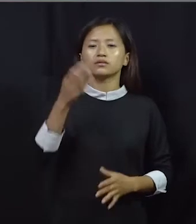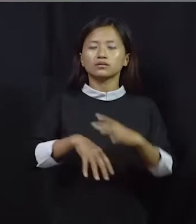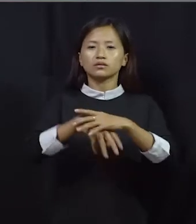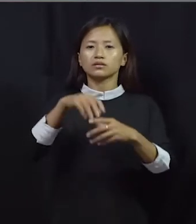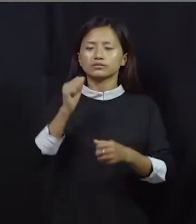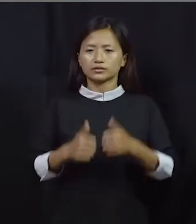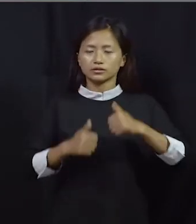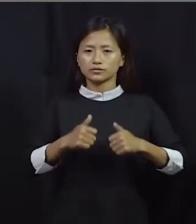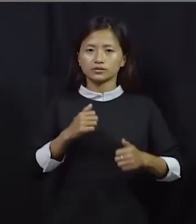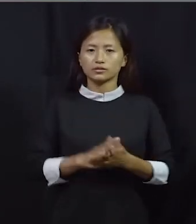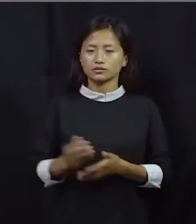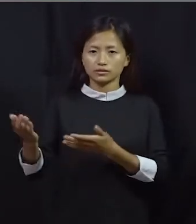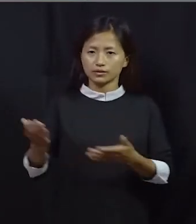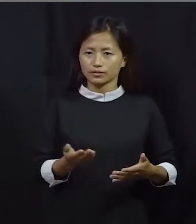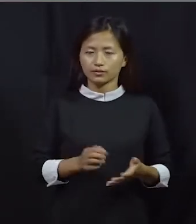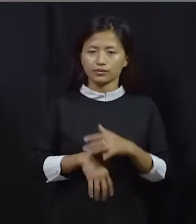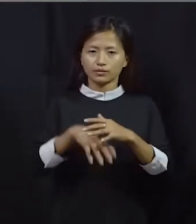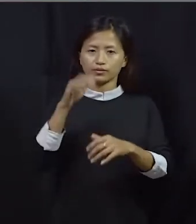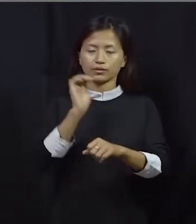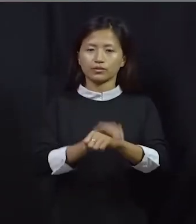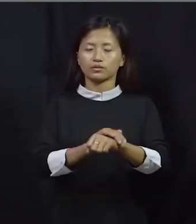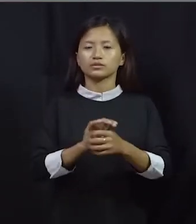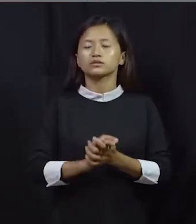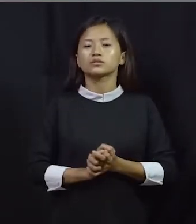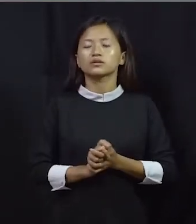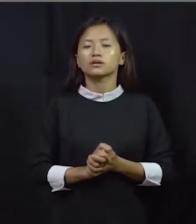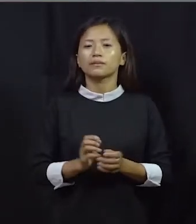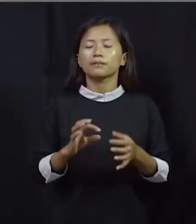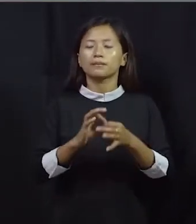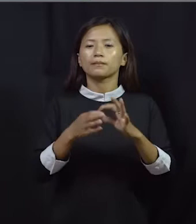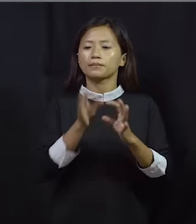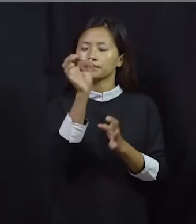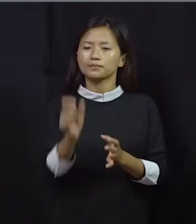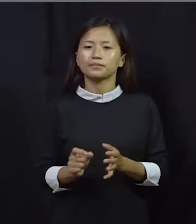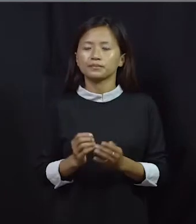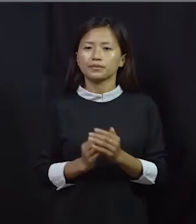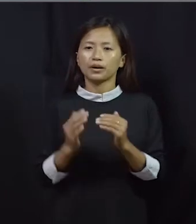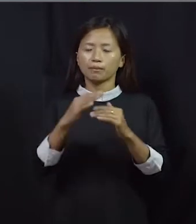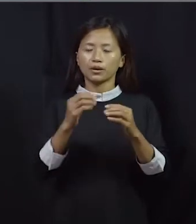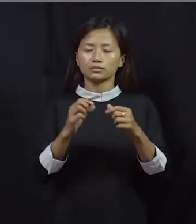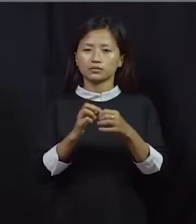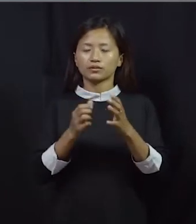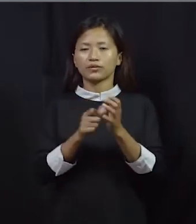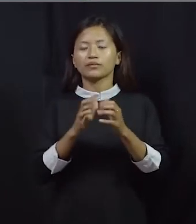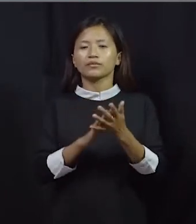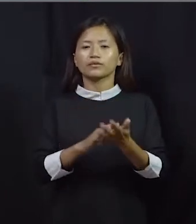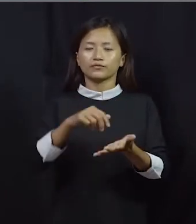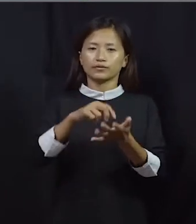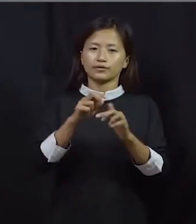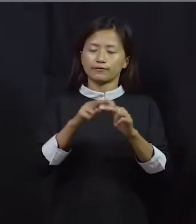the activities that they carry on in a partnership firm should be shared among the partners of the